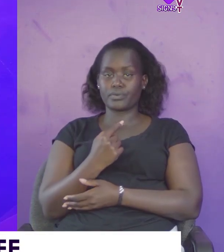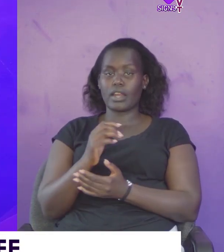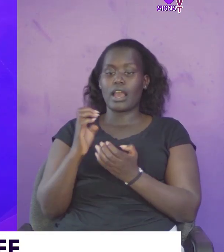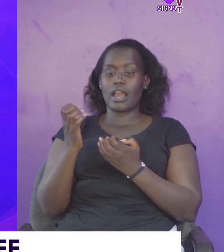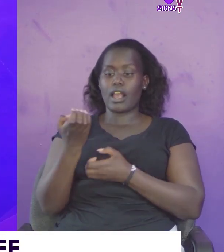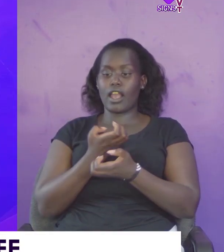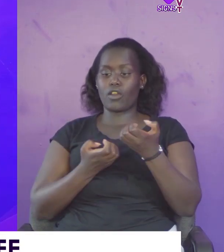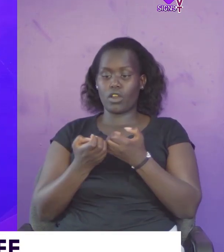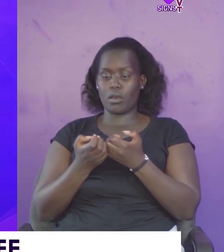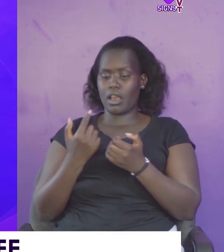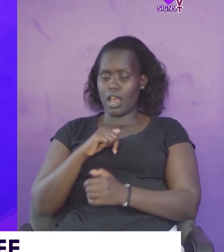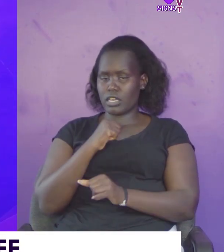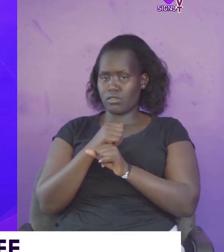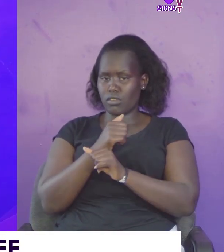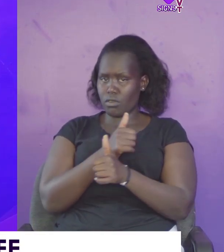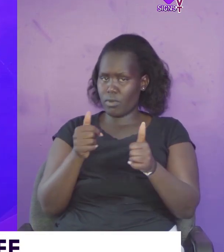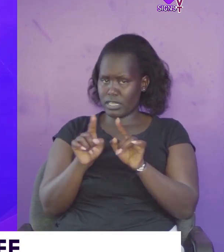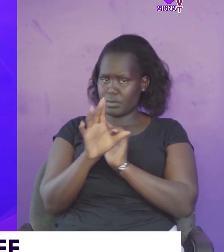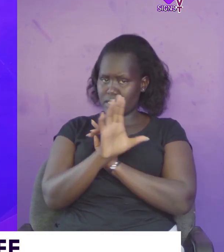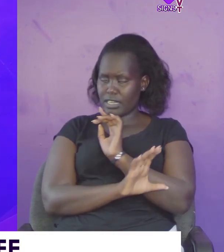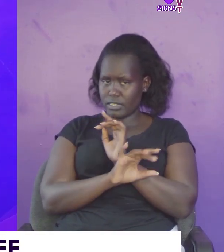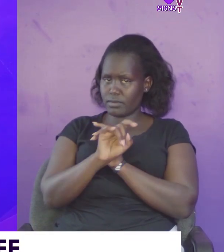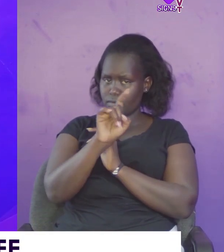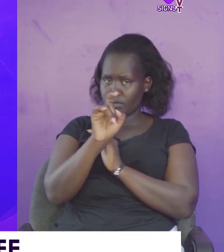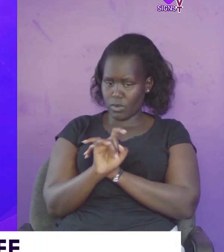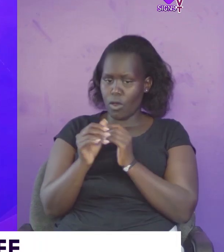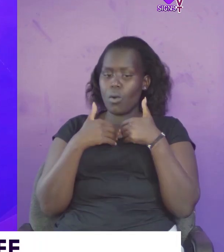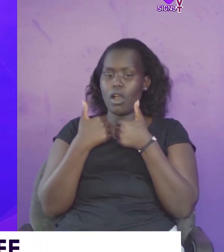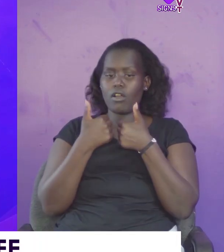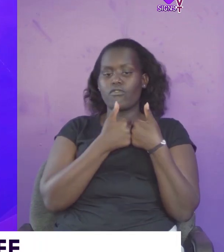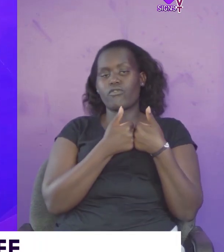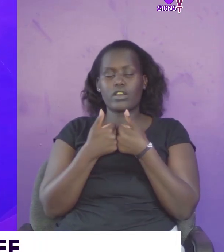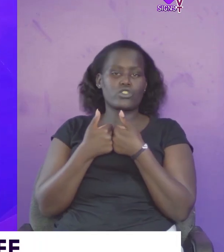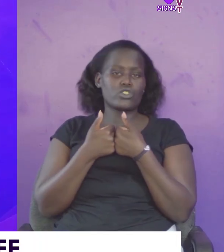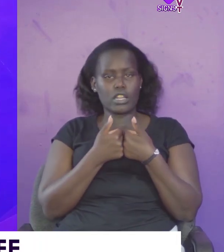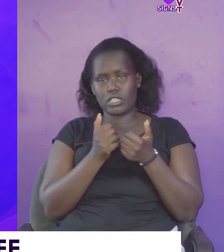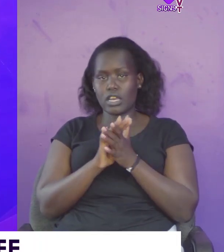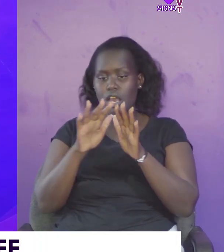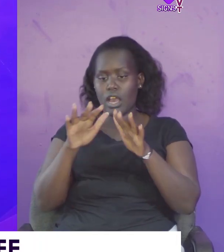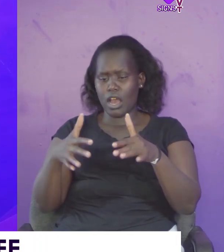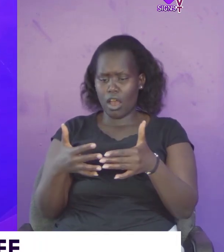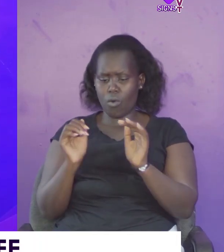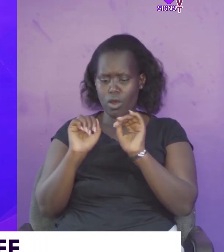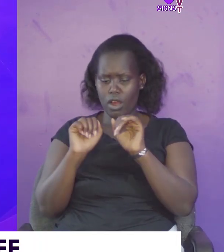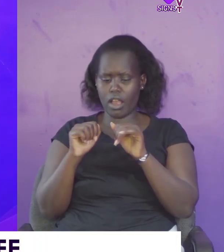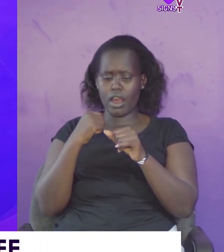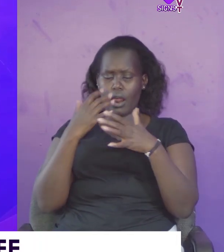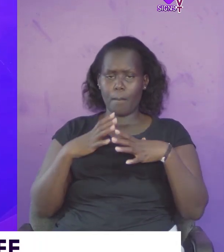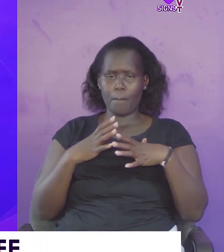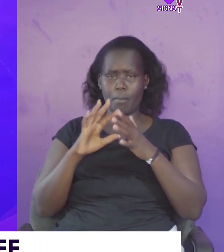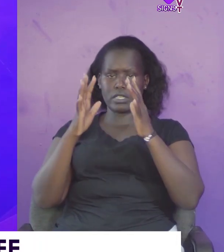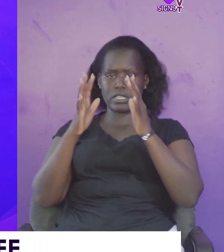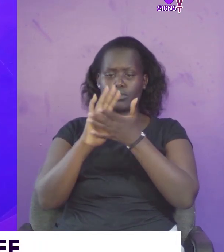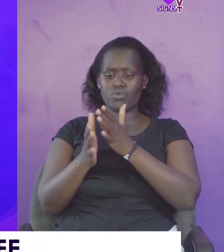economically, are we doing well as a country? There's a challenge. There's So an imminent how do challenge. people celebrate without monies